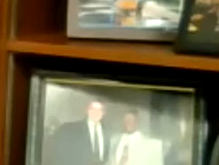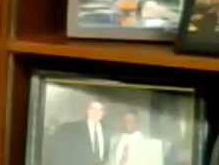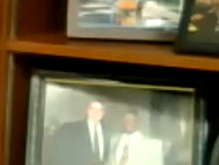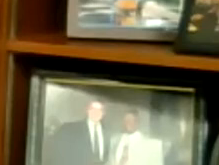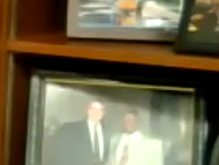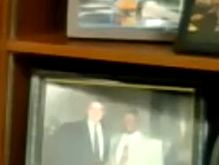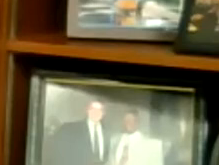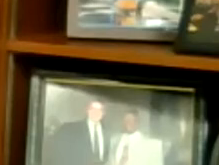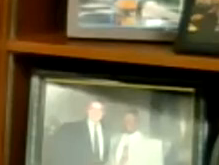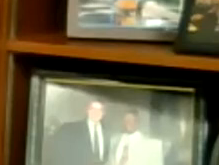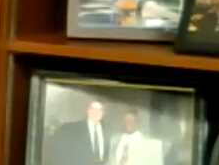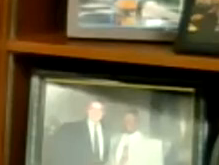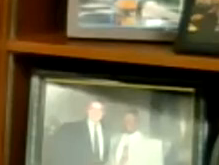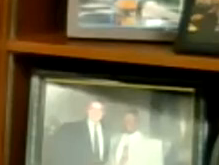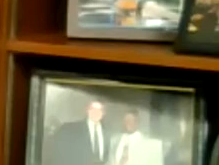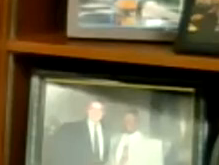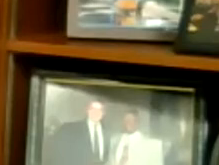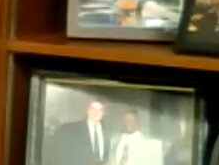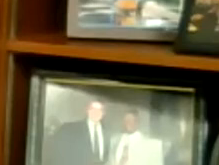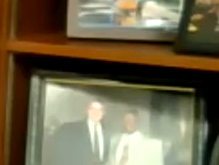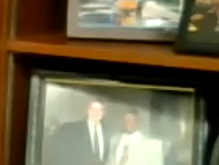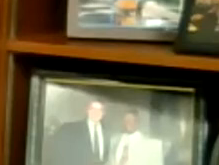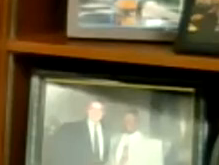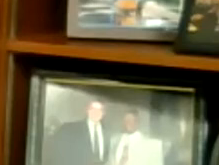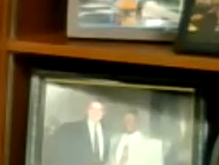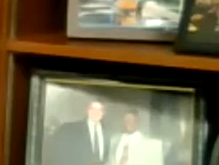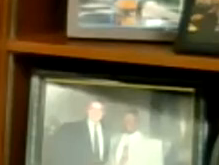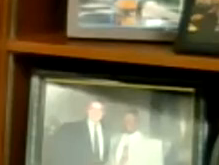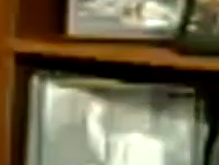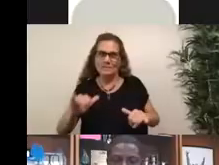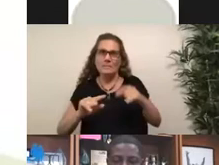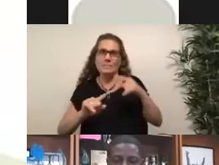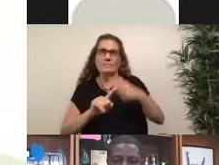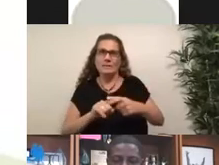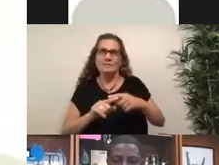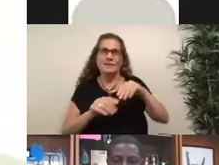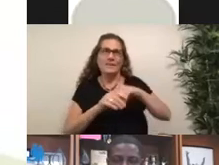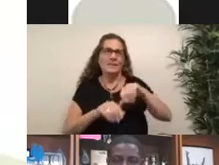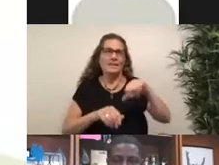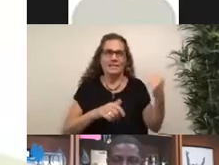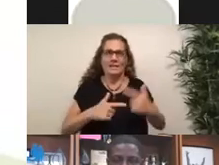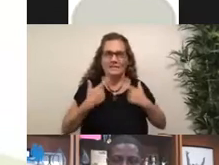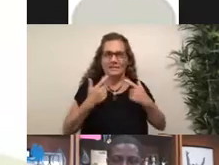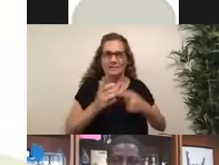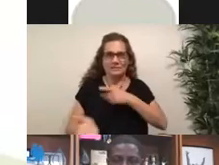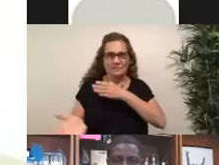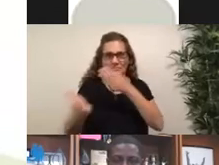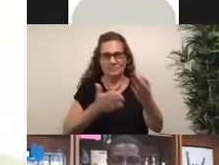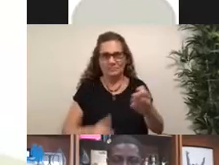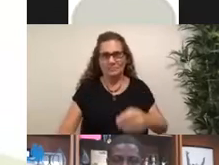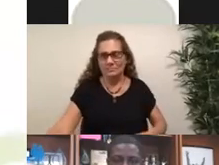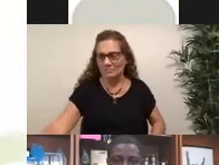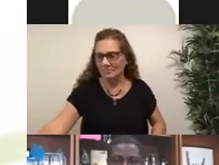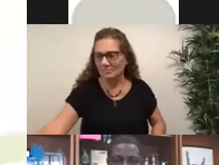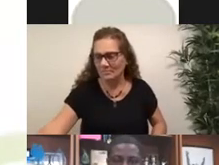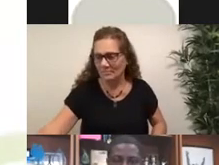a second once in a lifetime opportunity. And that is because the Bucks and the health department had to reschedule